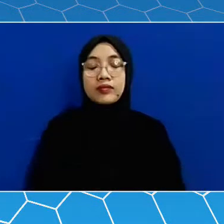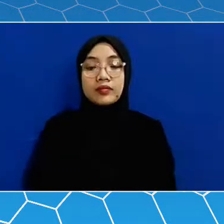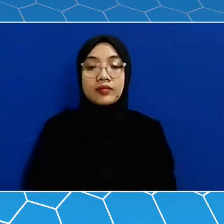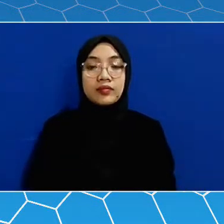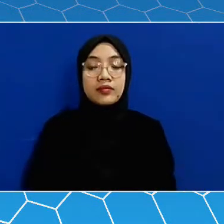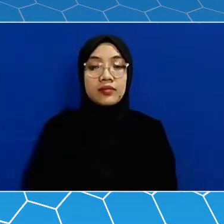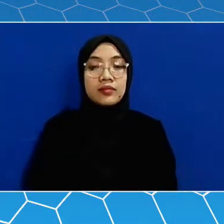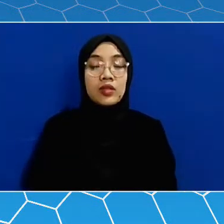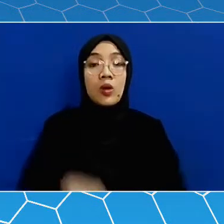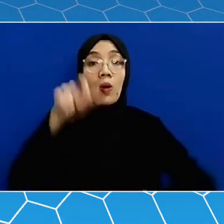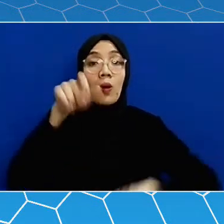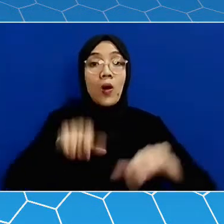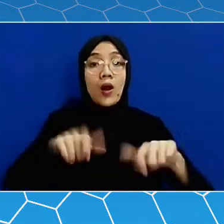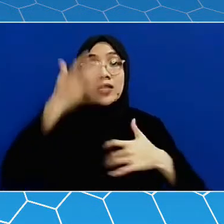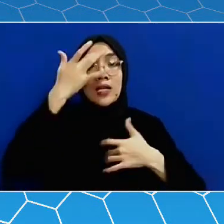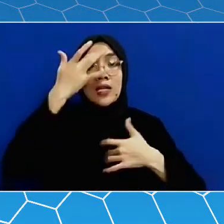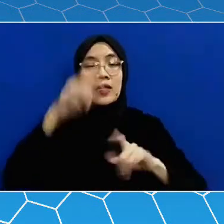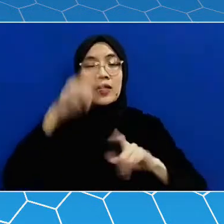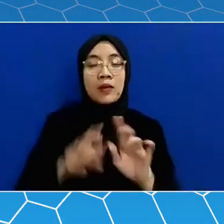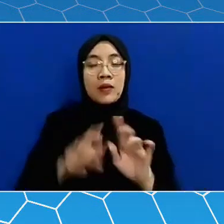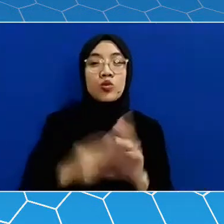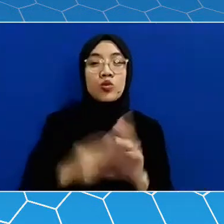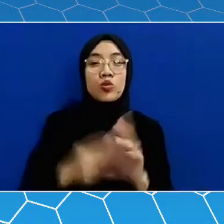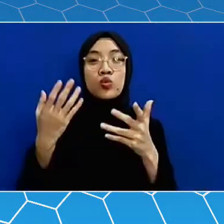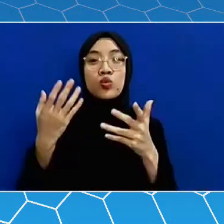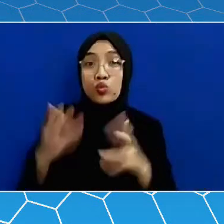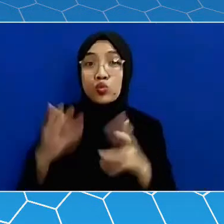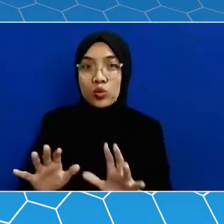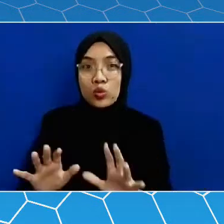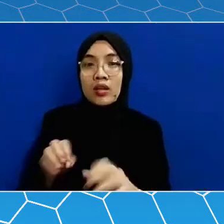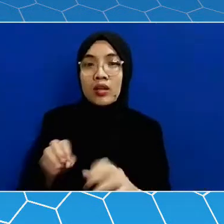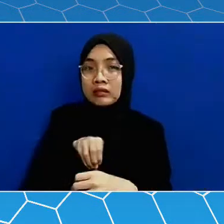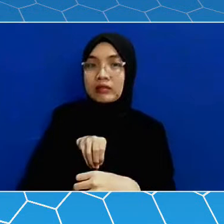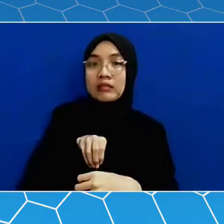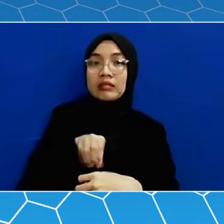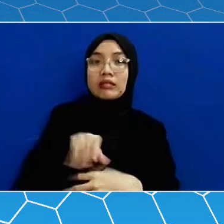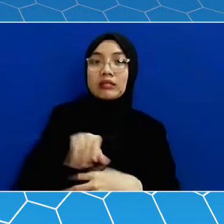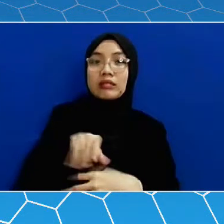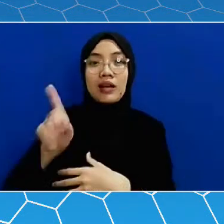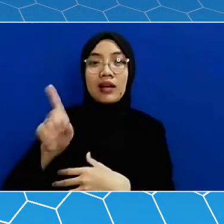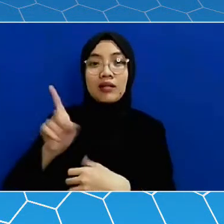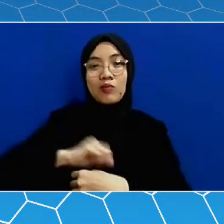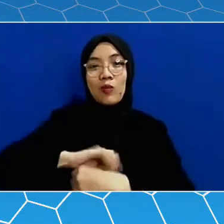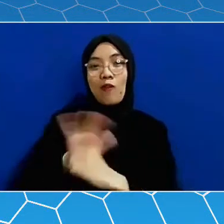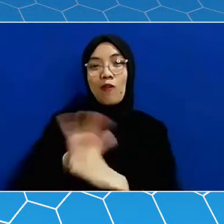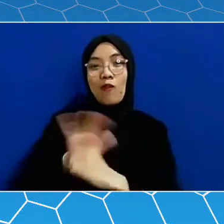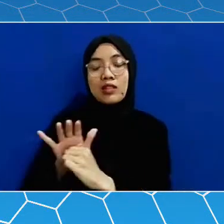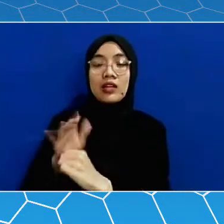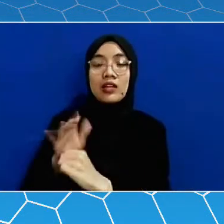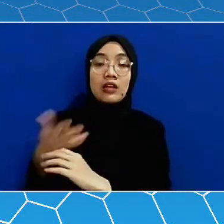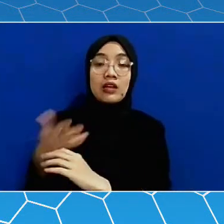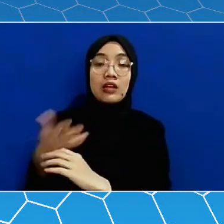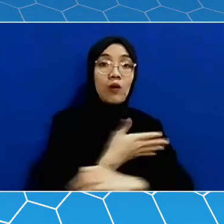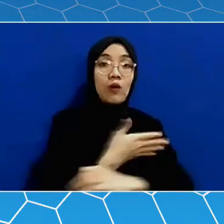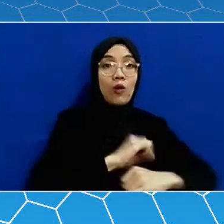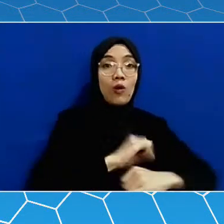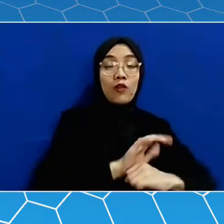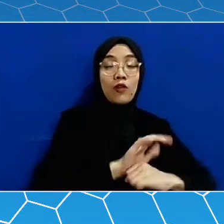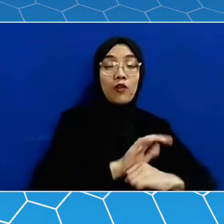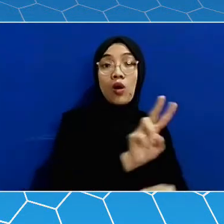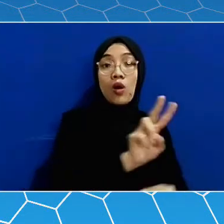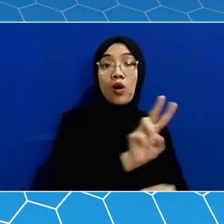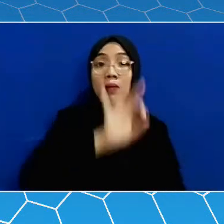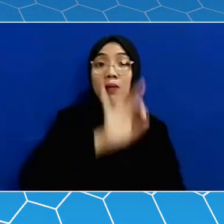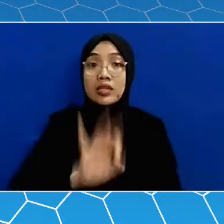disproportionately affected during COVID. In the first wave of the pandemic, 26% of all COVID deaths were in people with